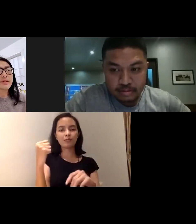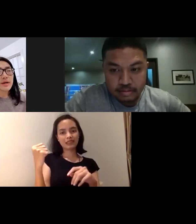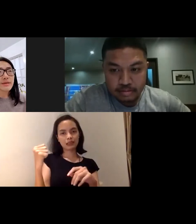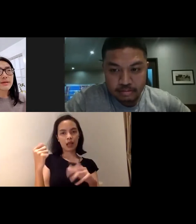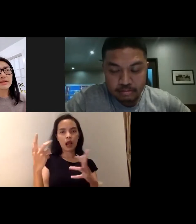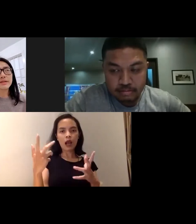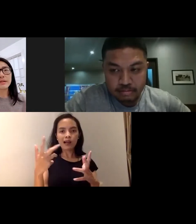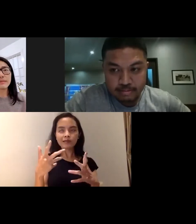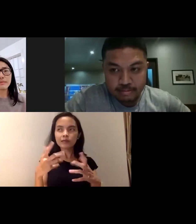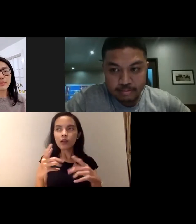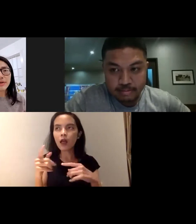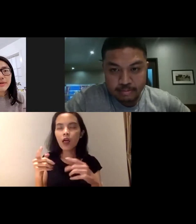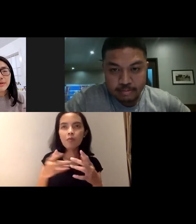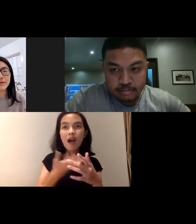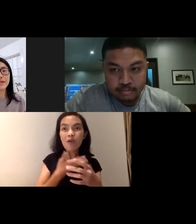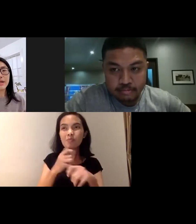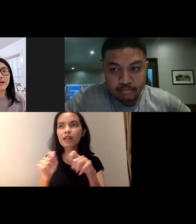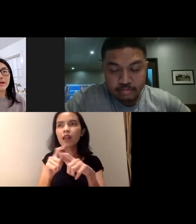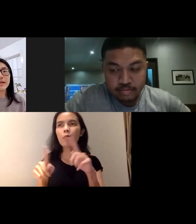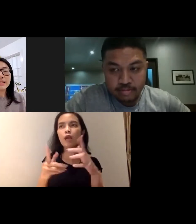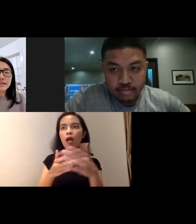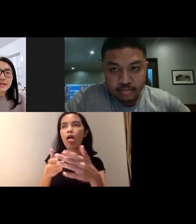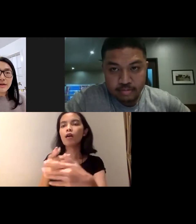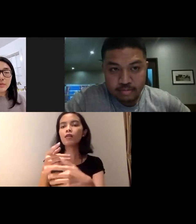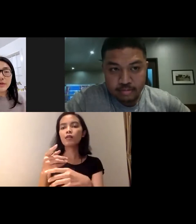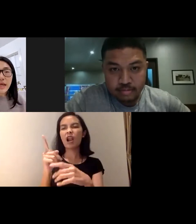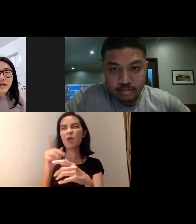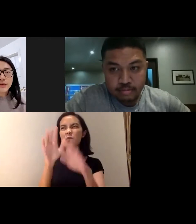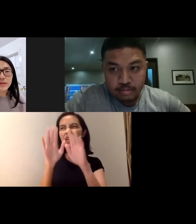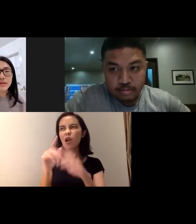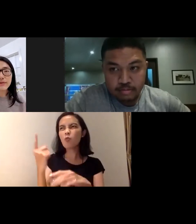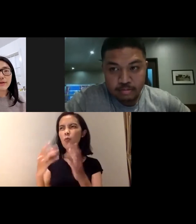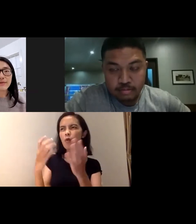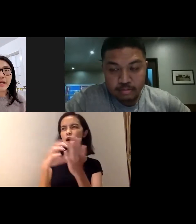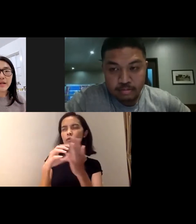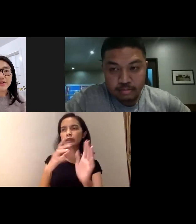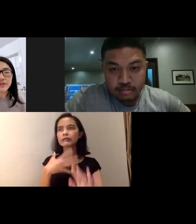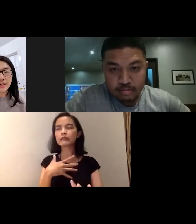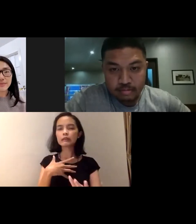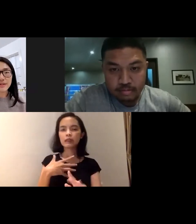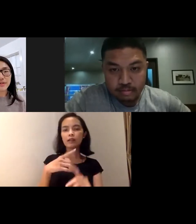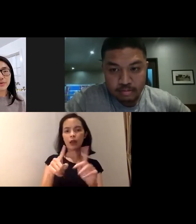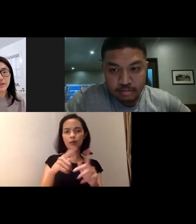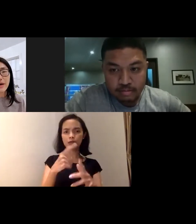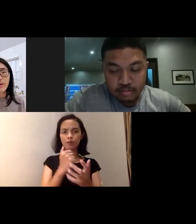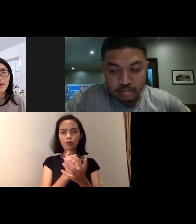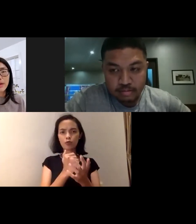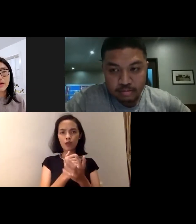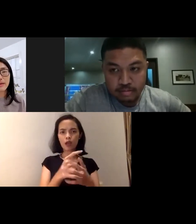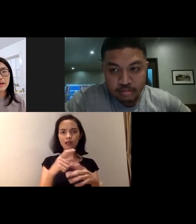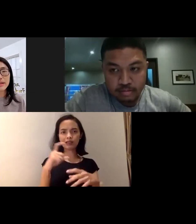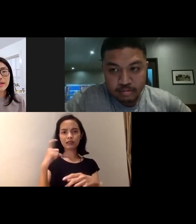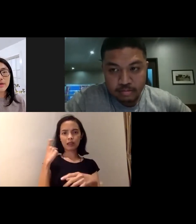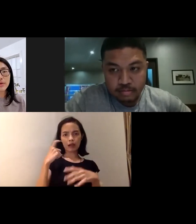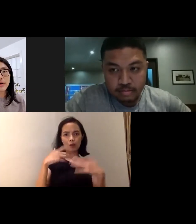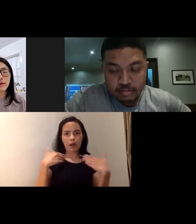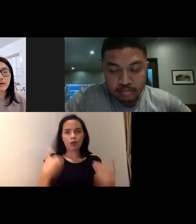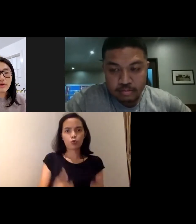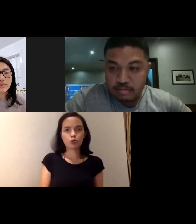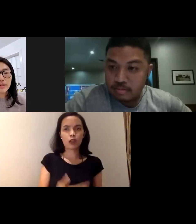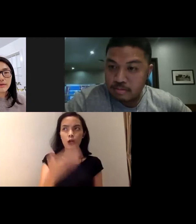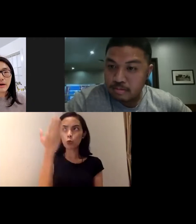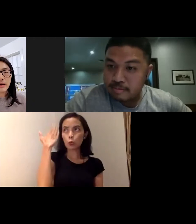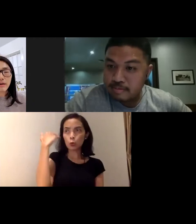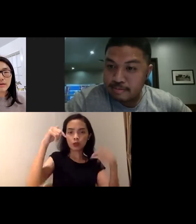And that's why I think it's important, because that's the human history from the ancient times until now, that, you